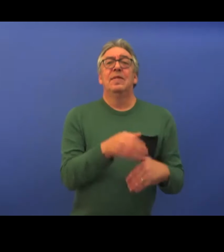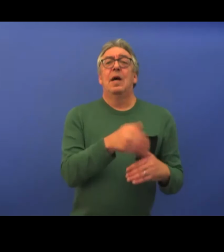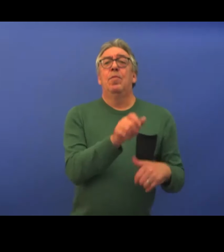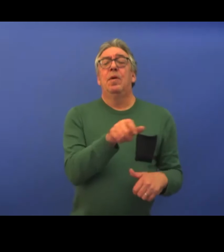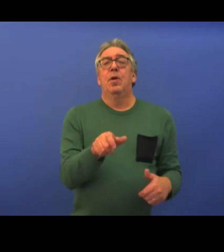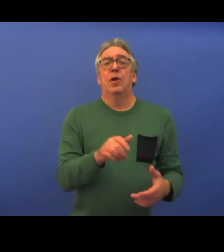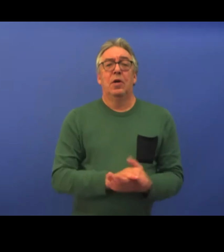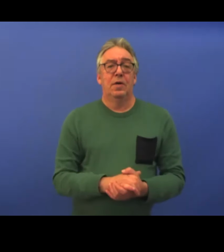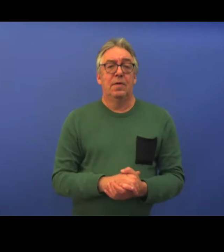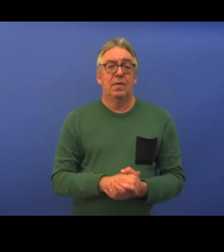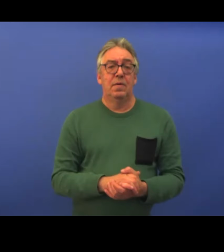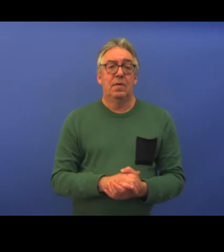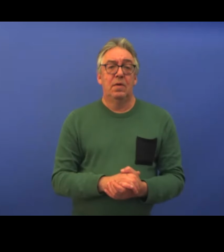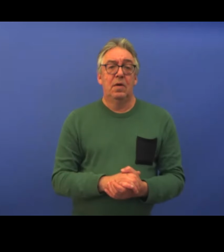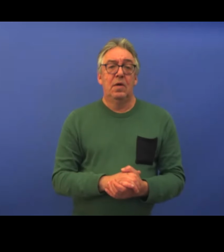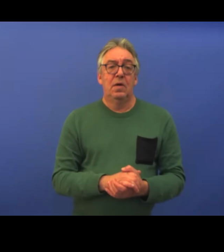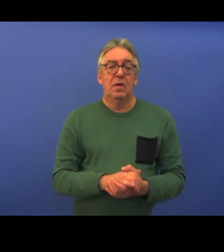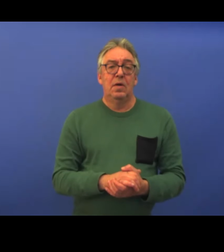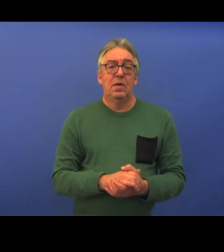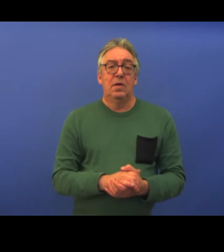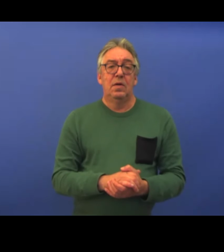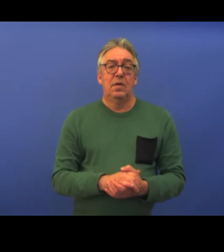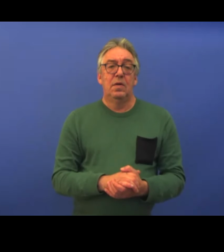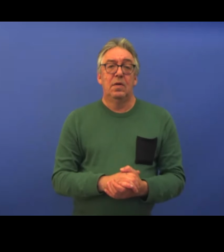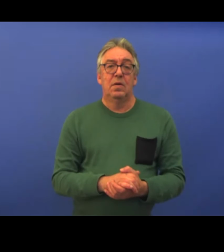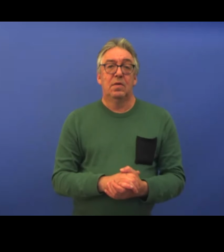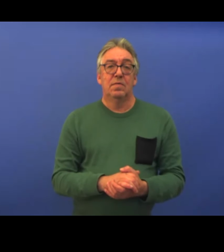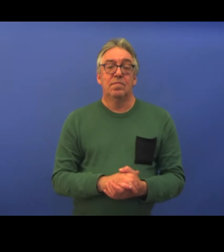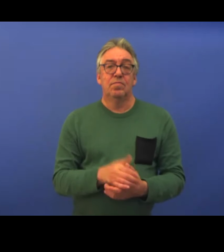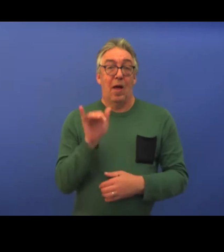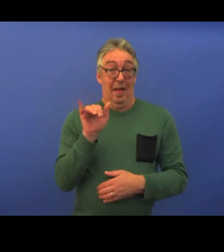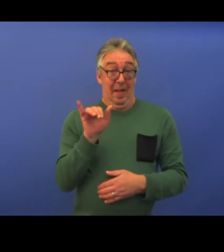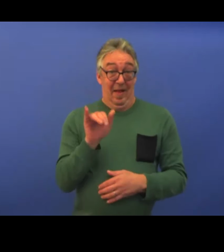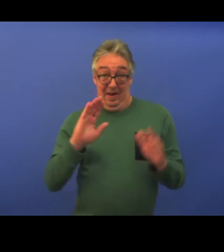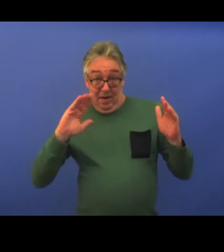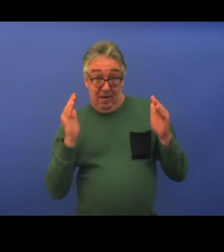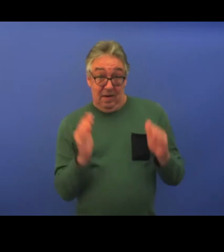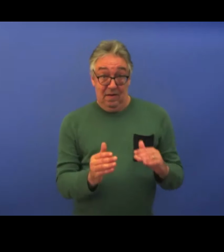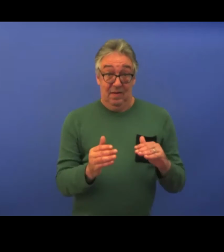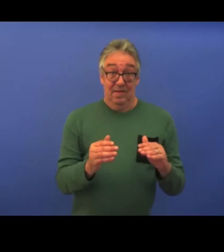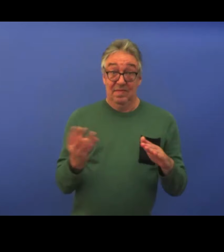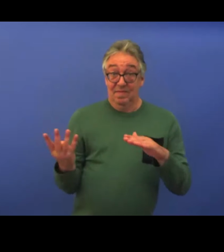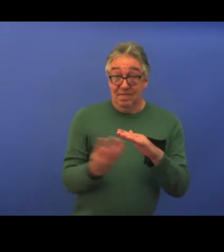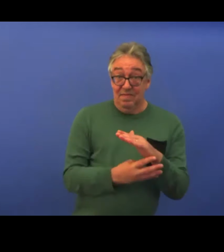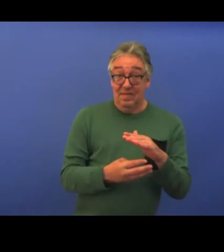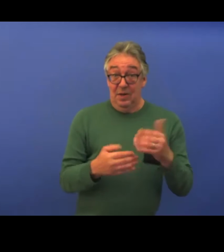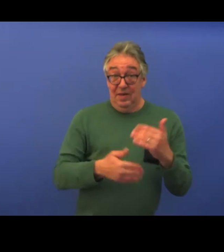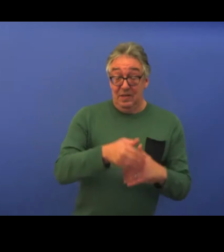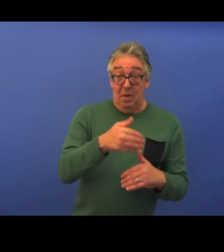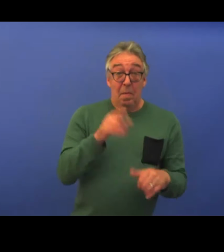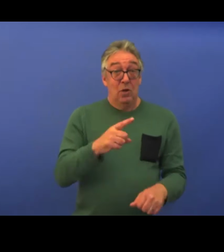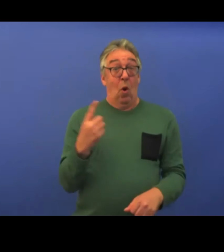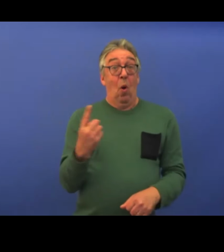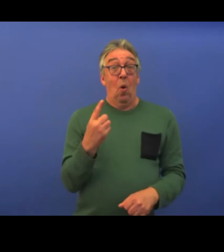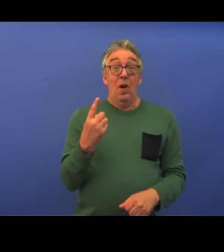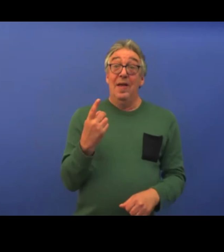type of engagement should happen only through international cooperation, should happen only in situations